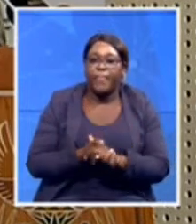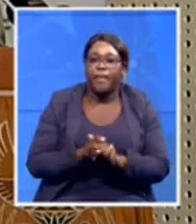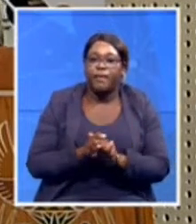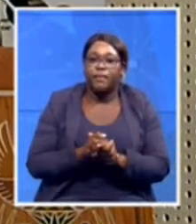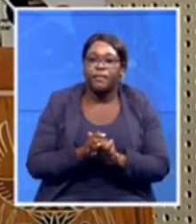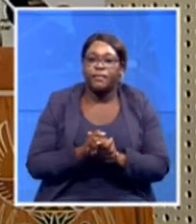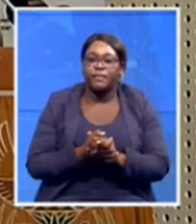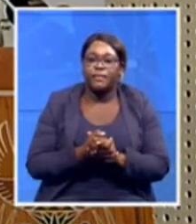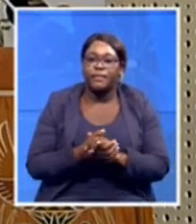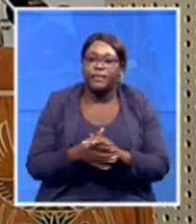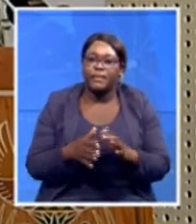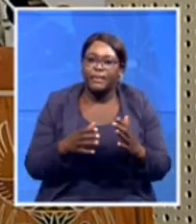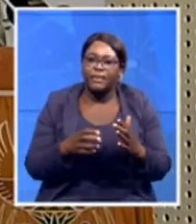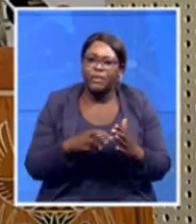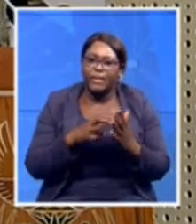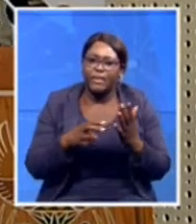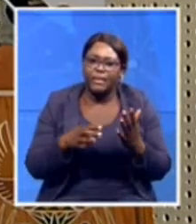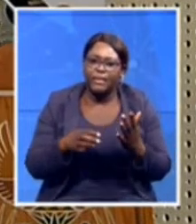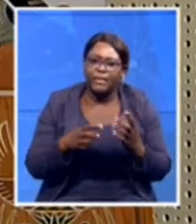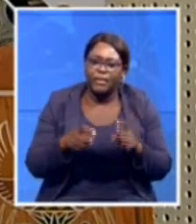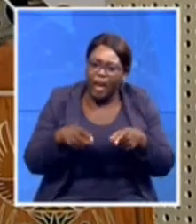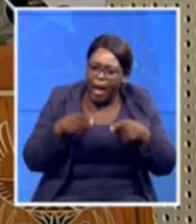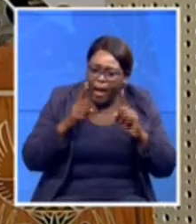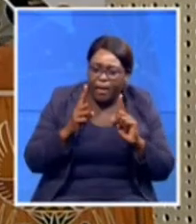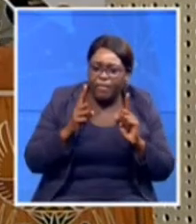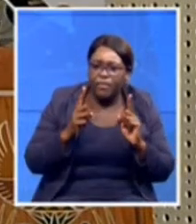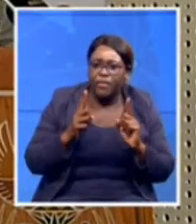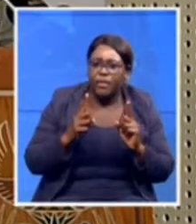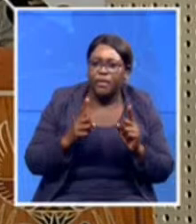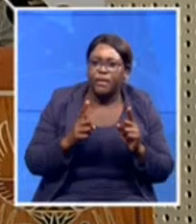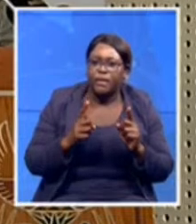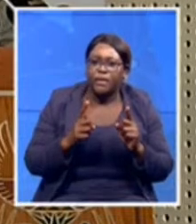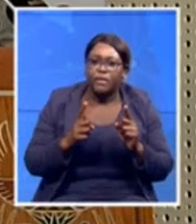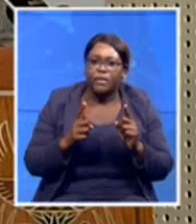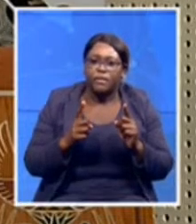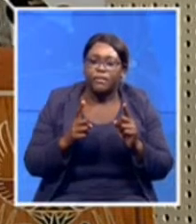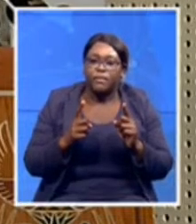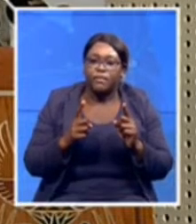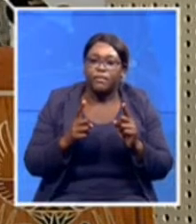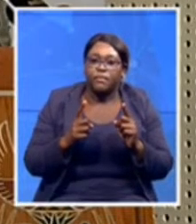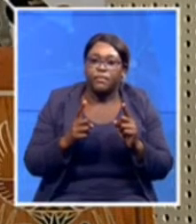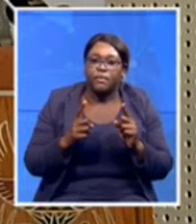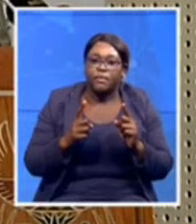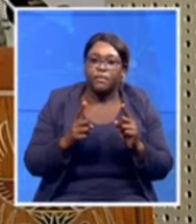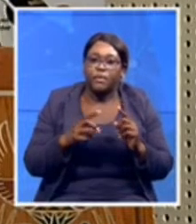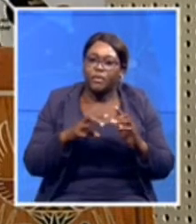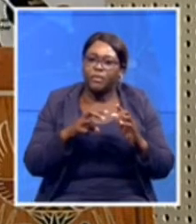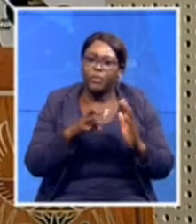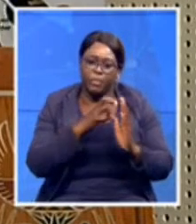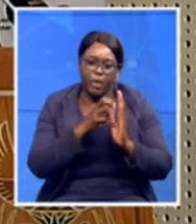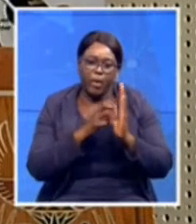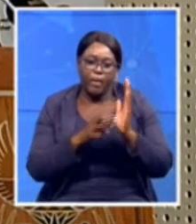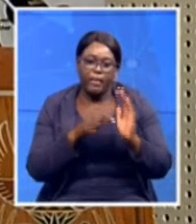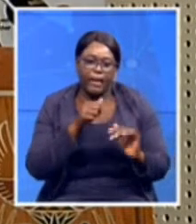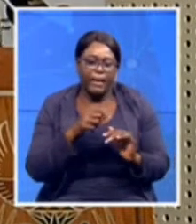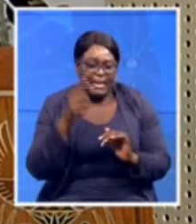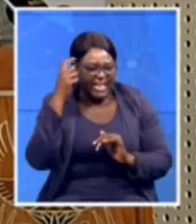it's not harmful, you won't be regulated in that way. I think that's the most important thing. And allow me to